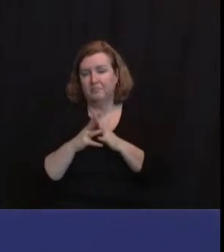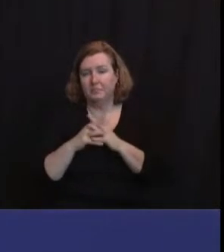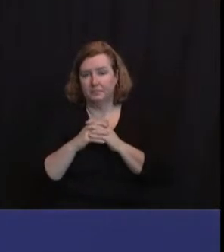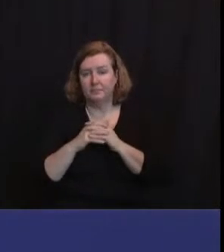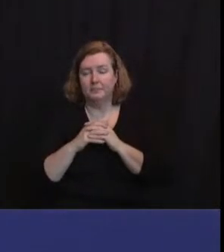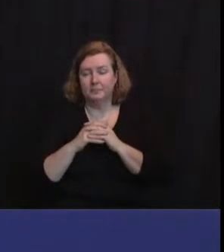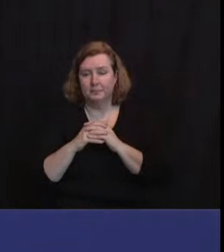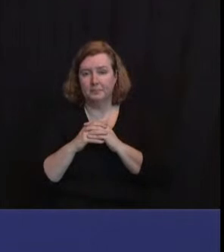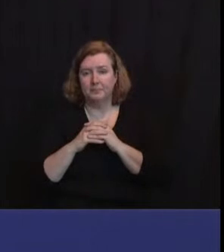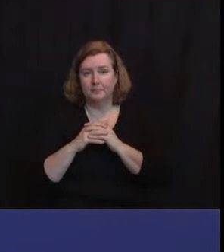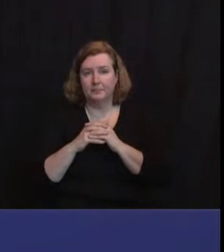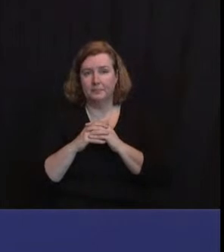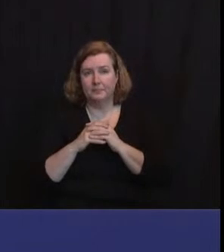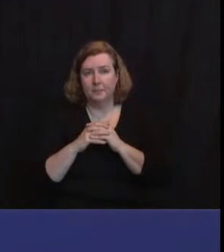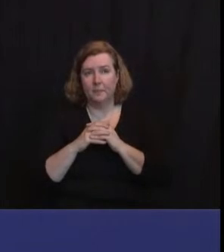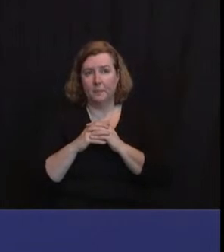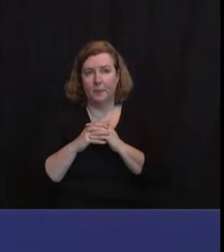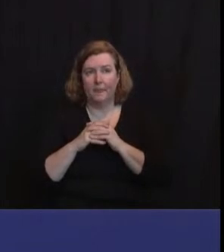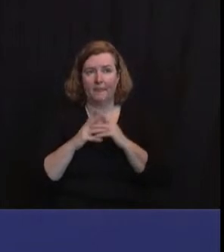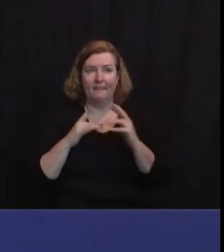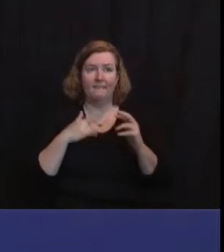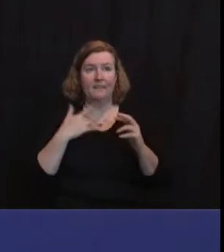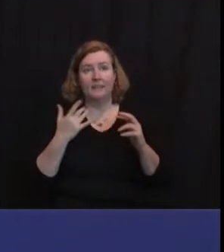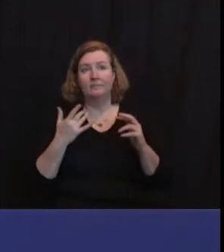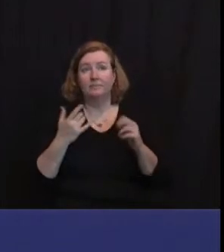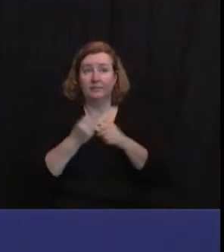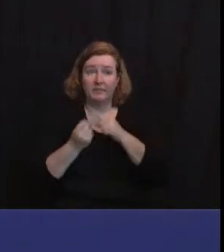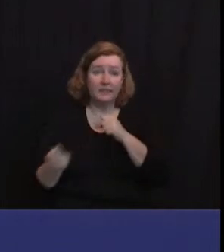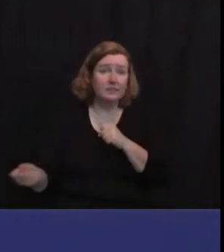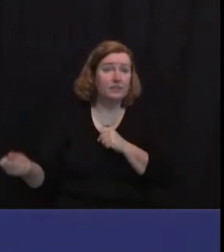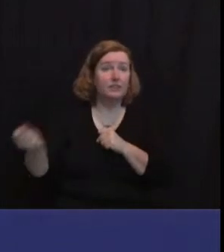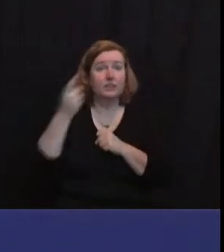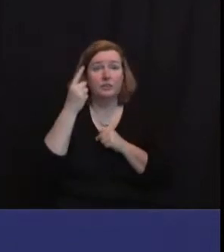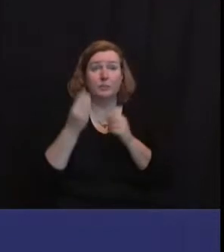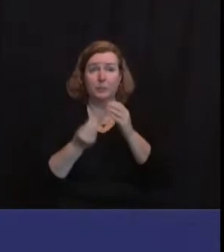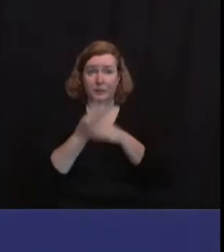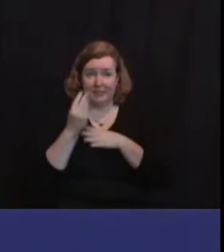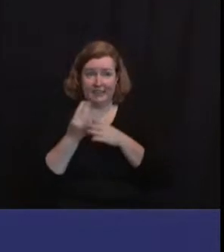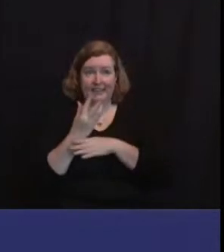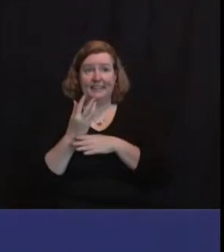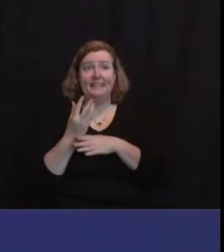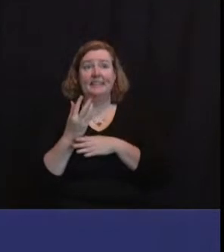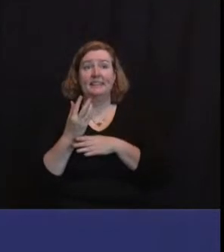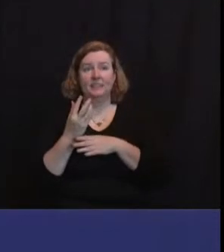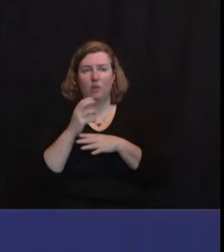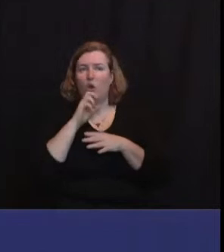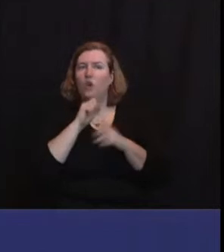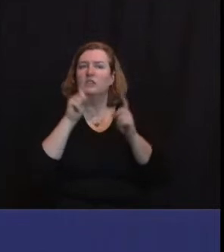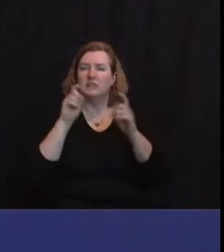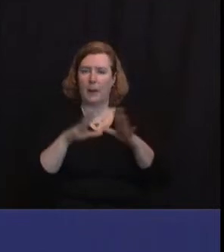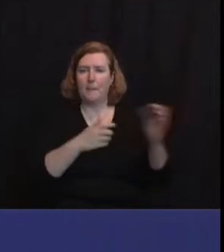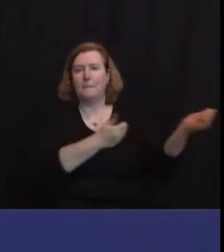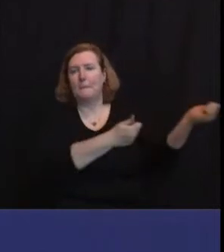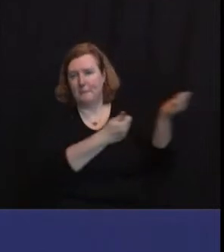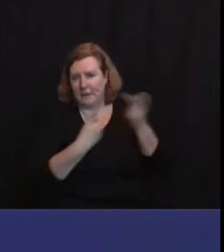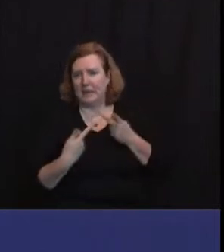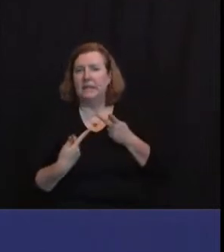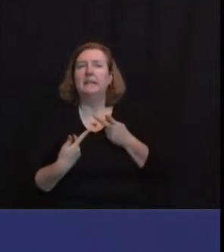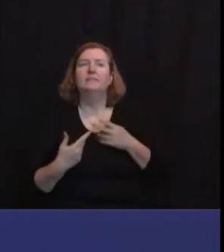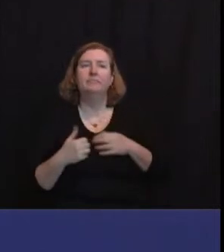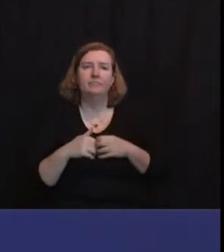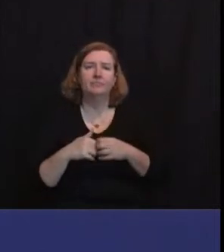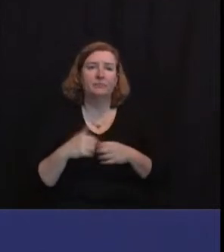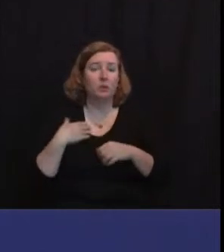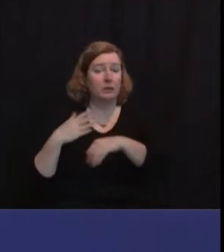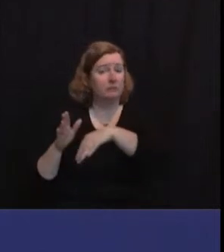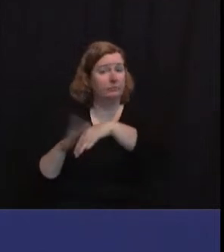fully expect that the spring assessments next year will come back in. The caveat and I want to make sure I am able